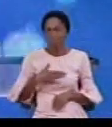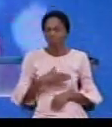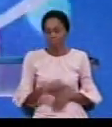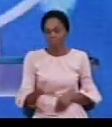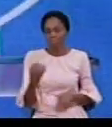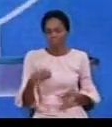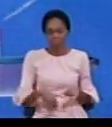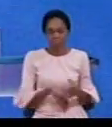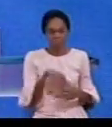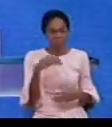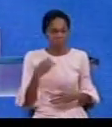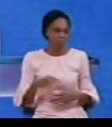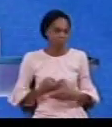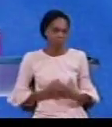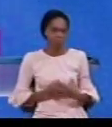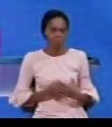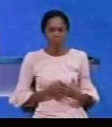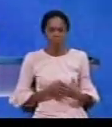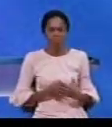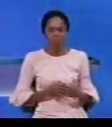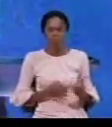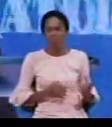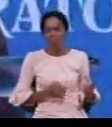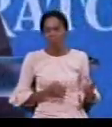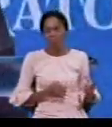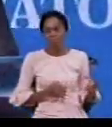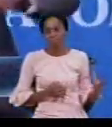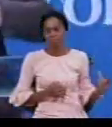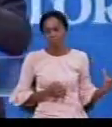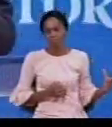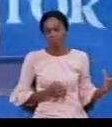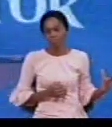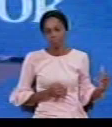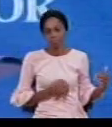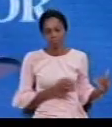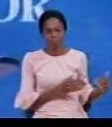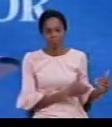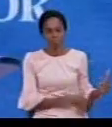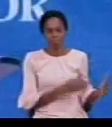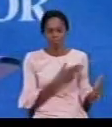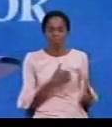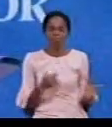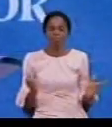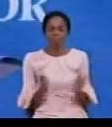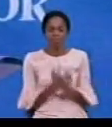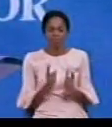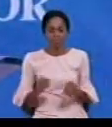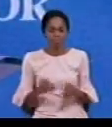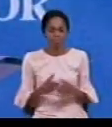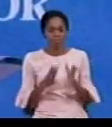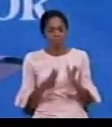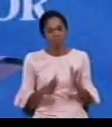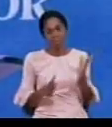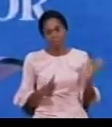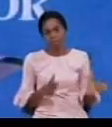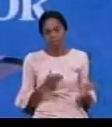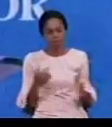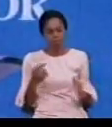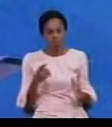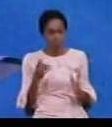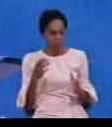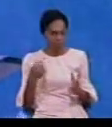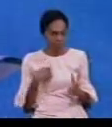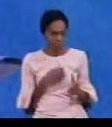here in front of our six and meet our leaders there. We want to give you the opportunity of sharing